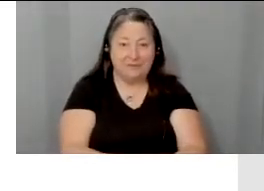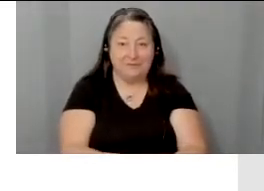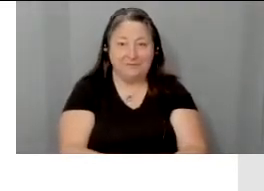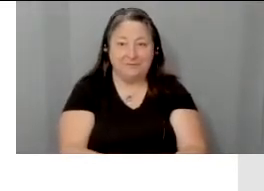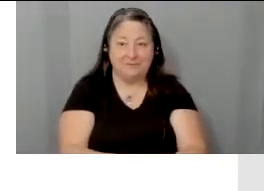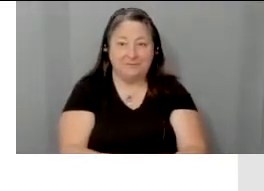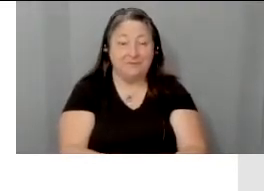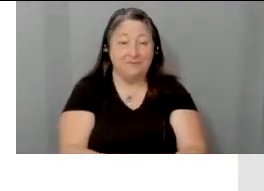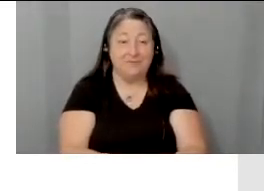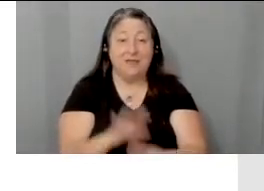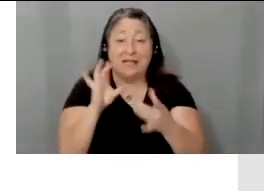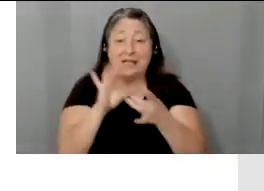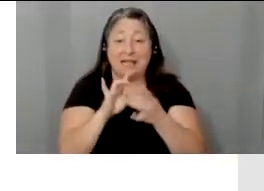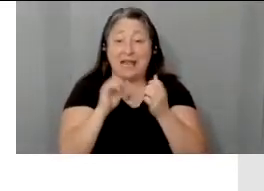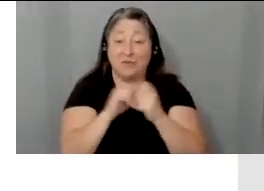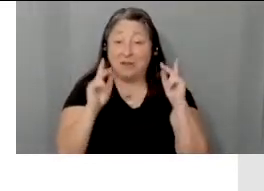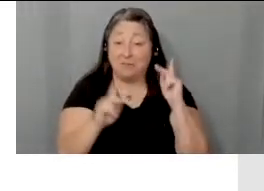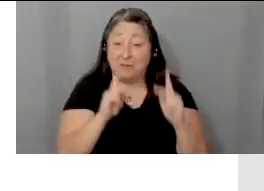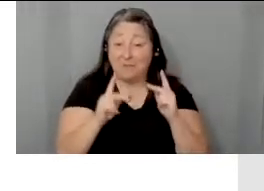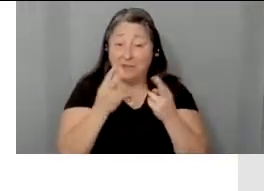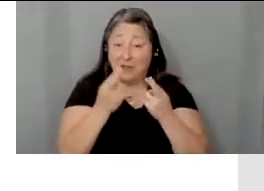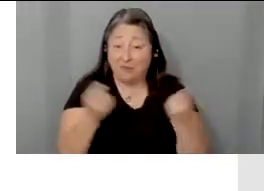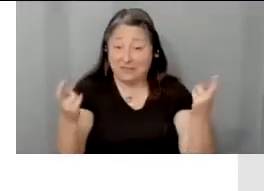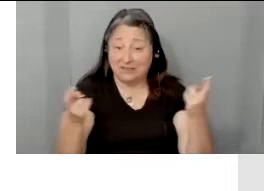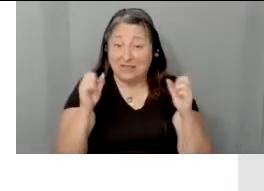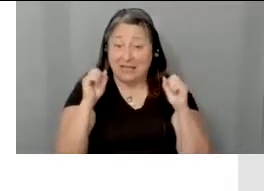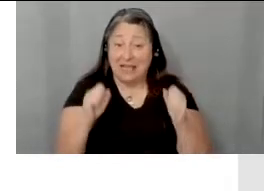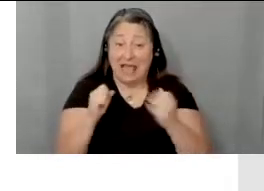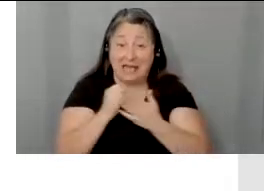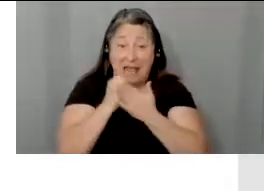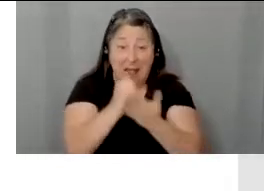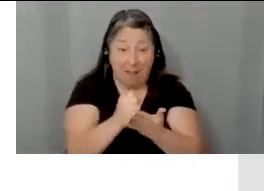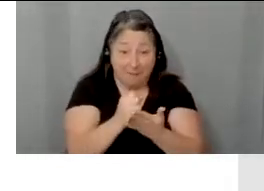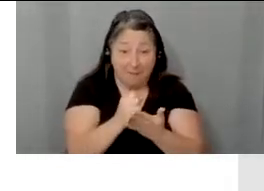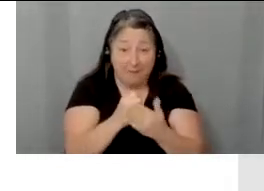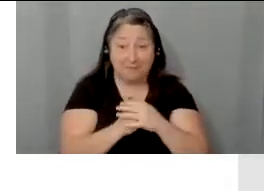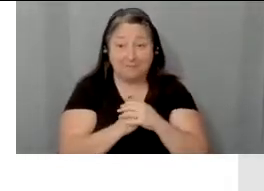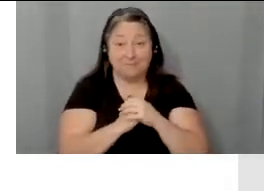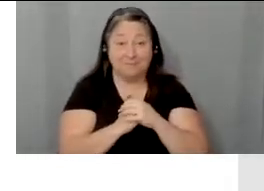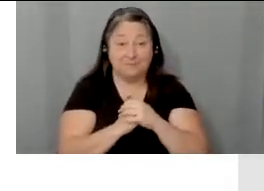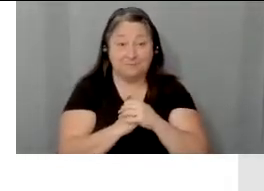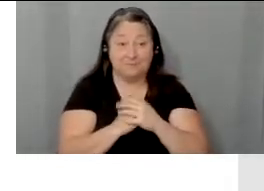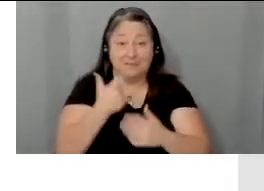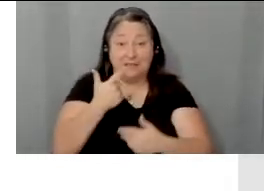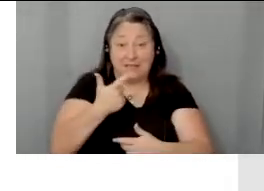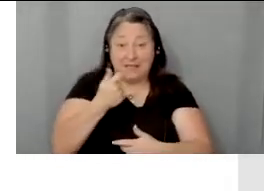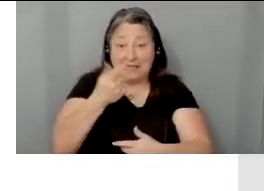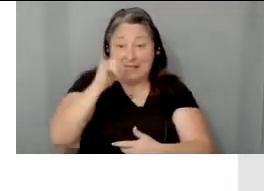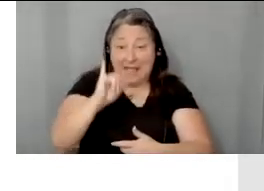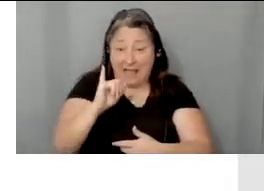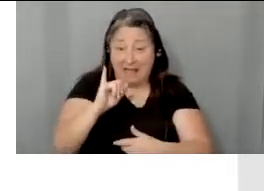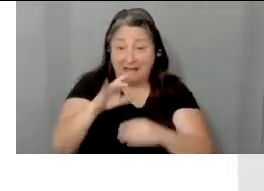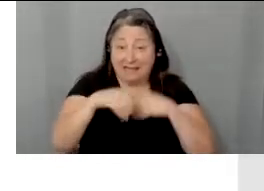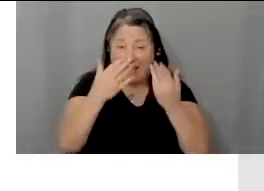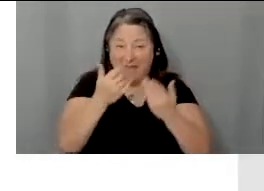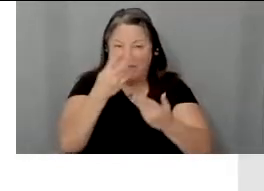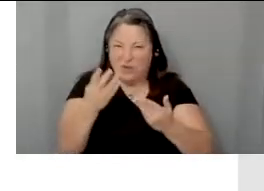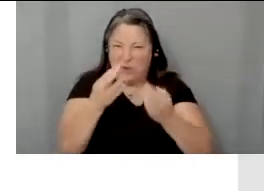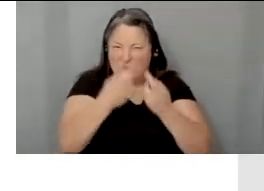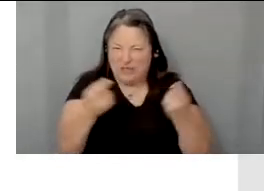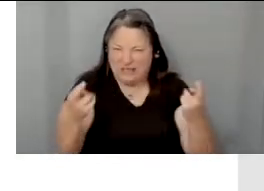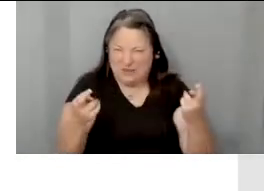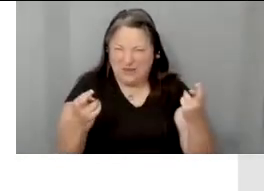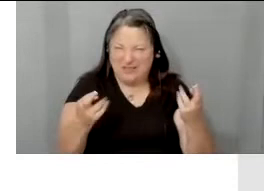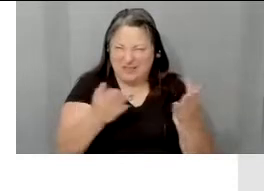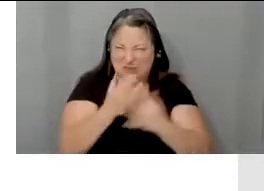Connect with people and resources that can help. So, you know, Gali put in some resources a few moments ago through